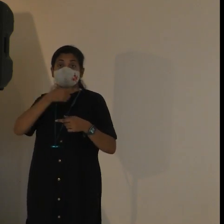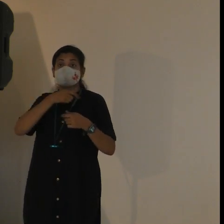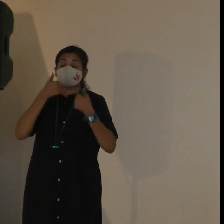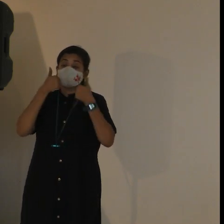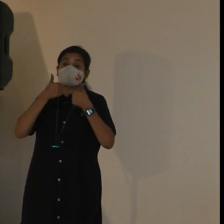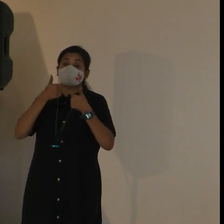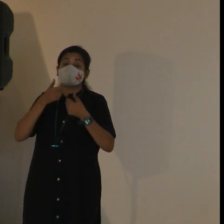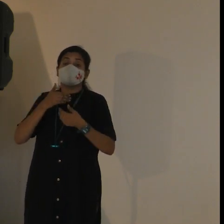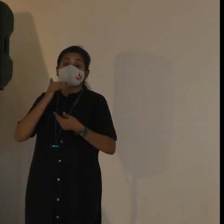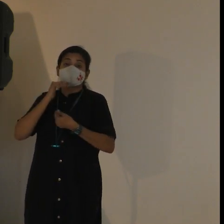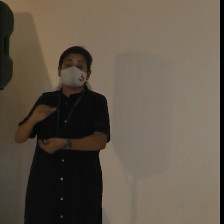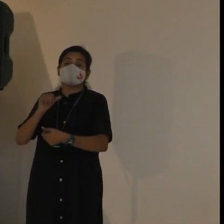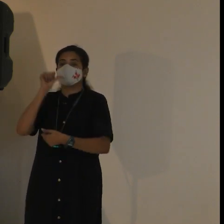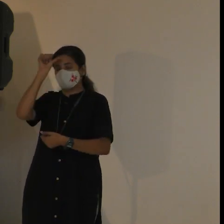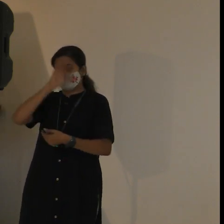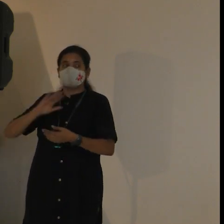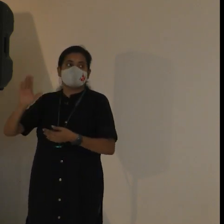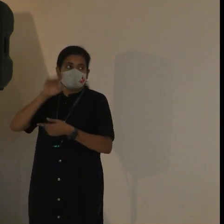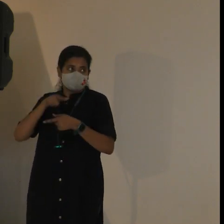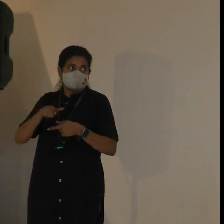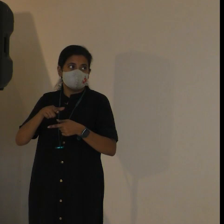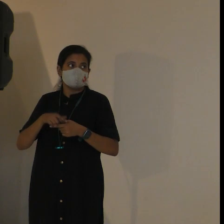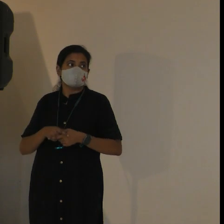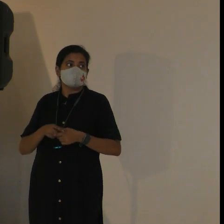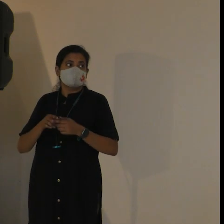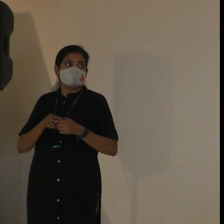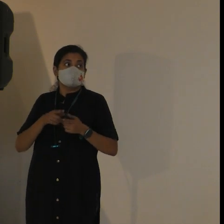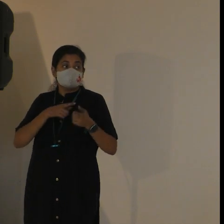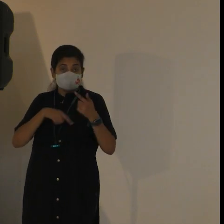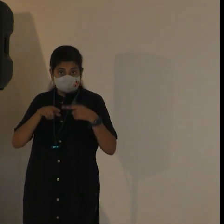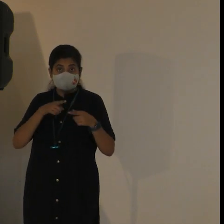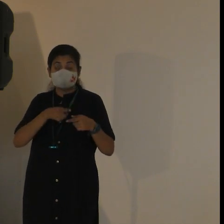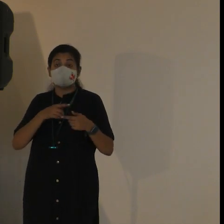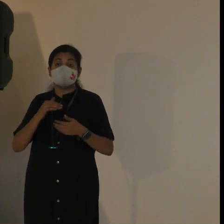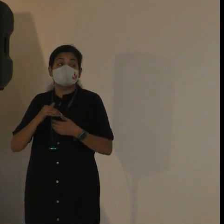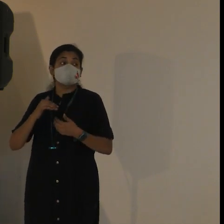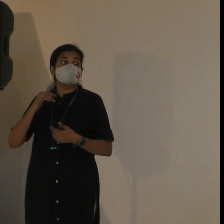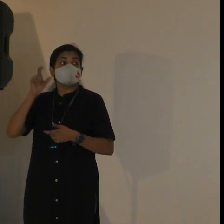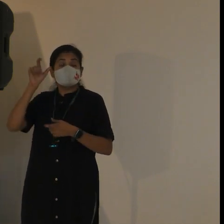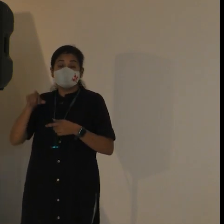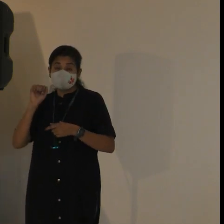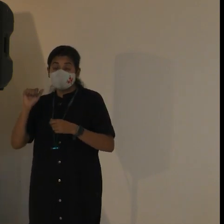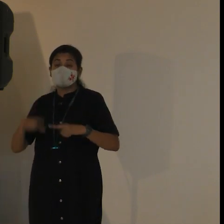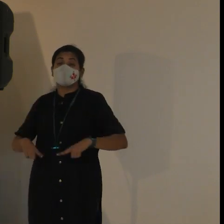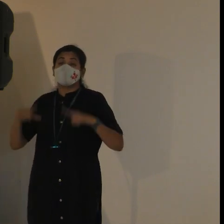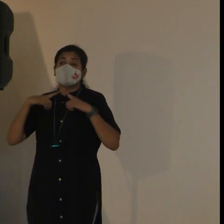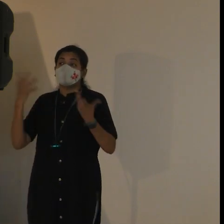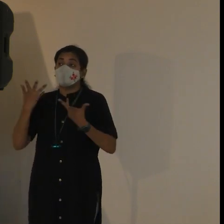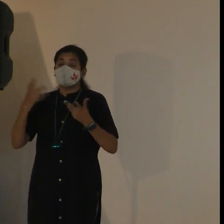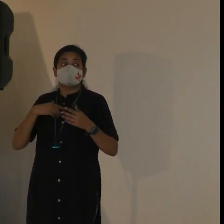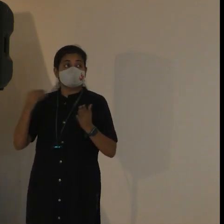India. So that is how he's spoken of in superlative and as a larger than life being. So it